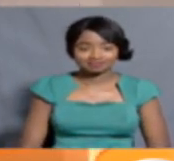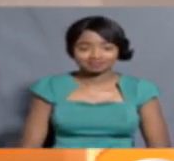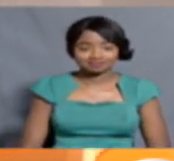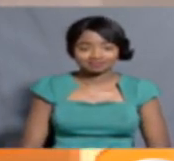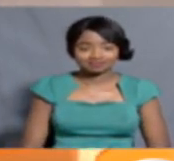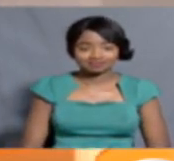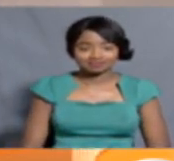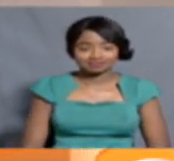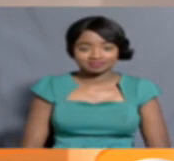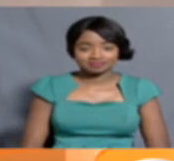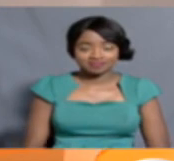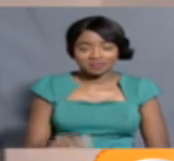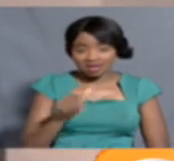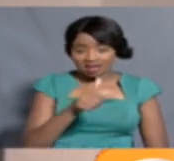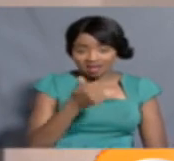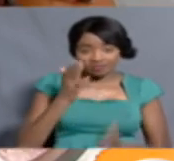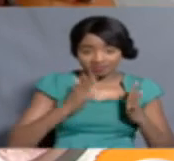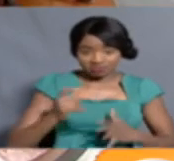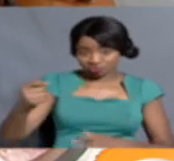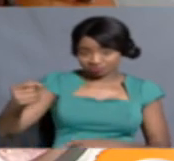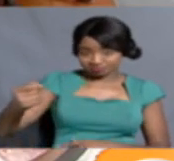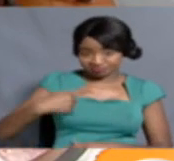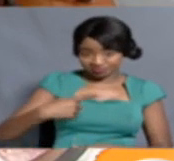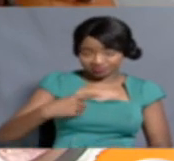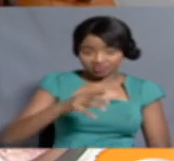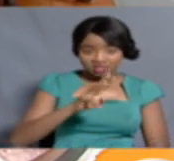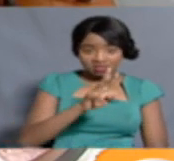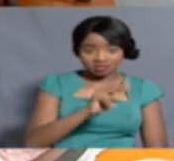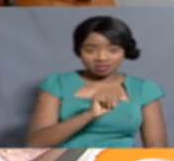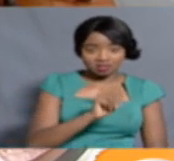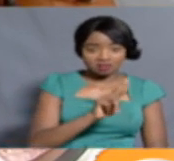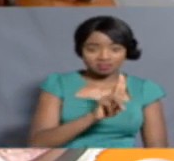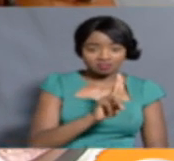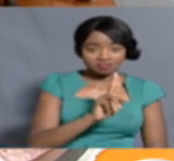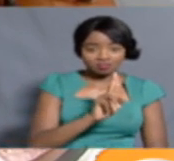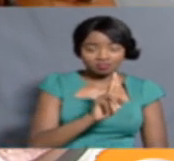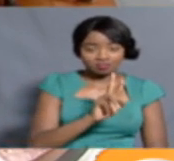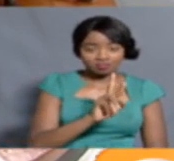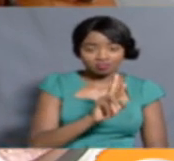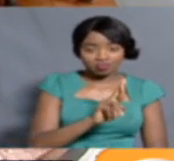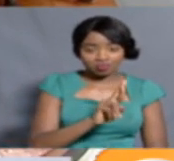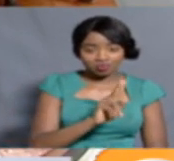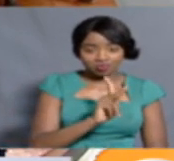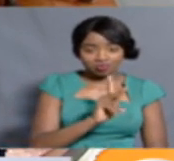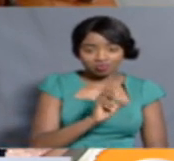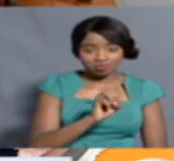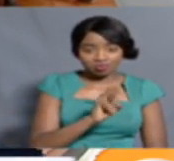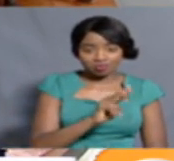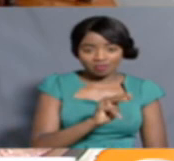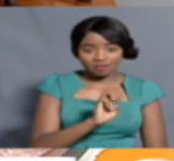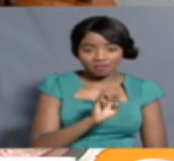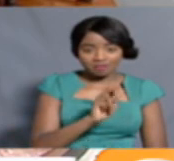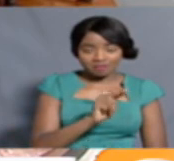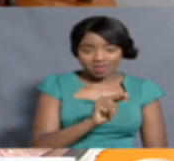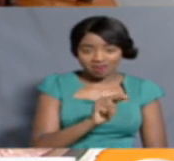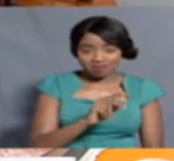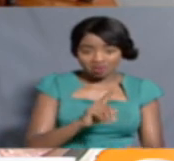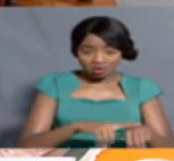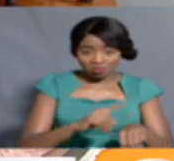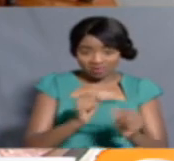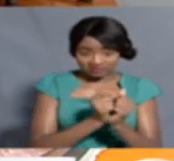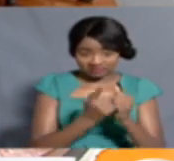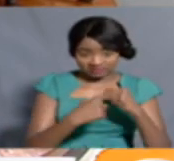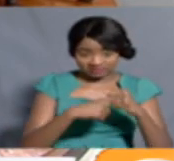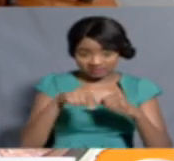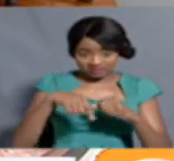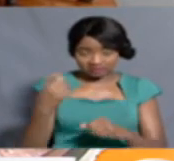Kipchumba Murkomen. This was a tweet on the 16th of this month. That Kenya today is the